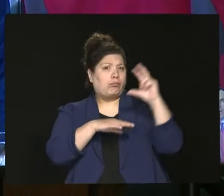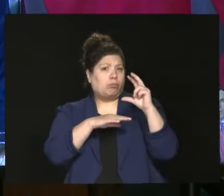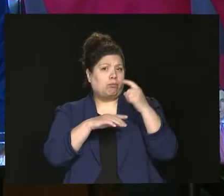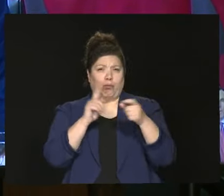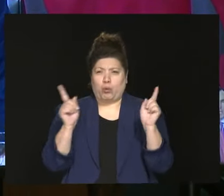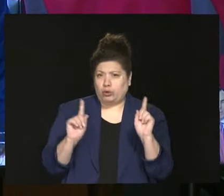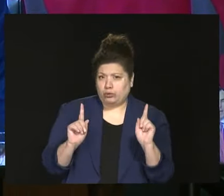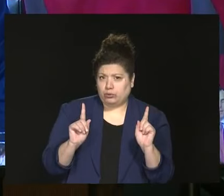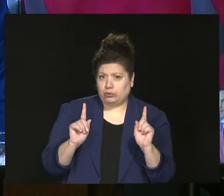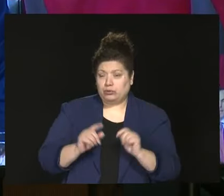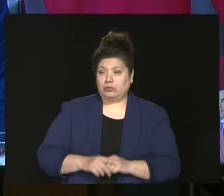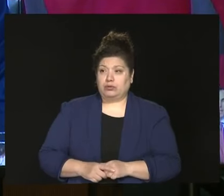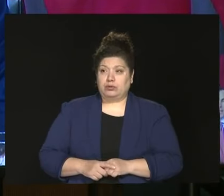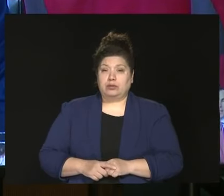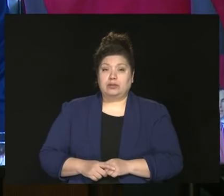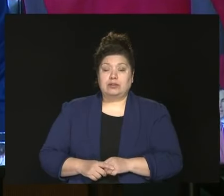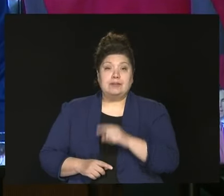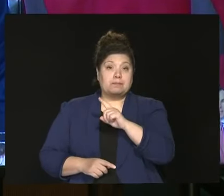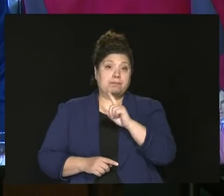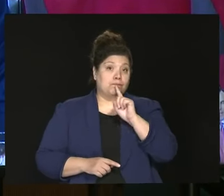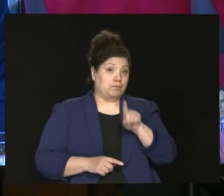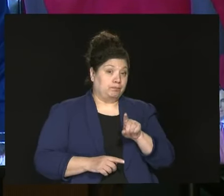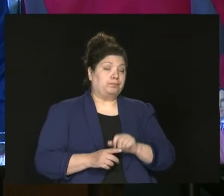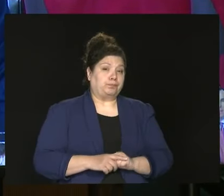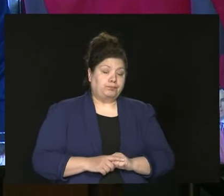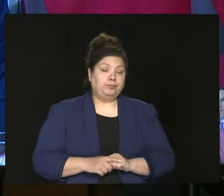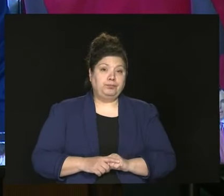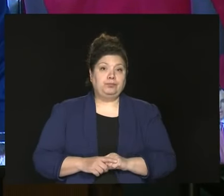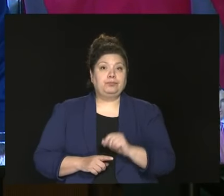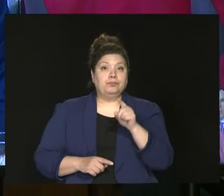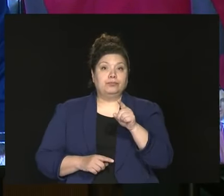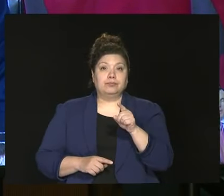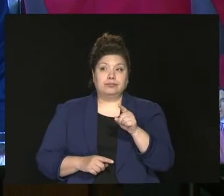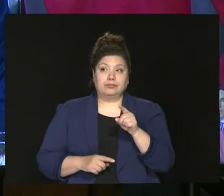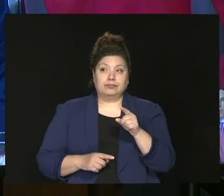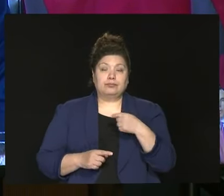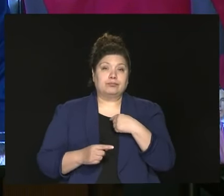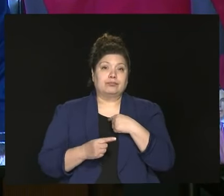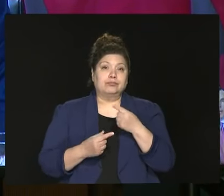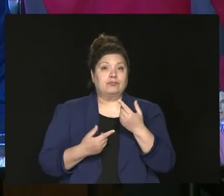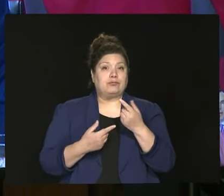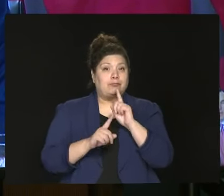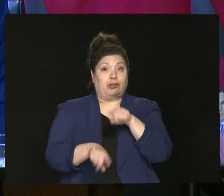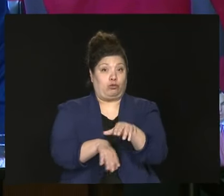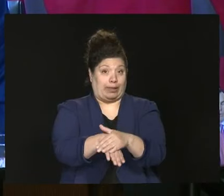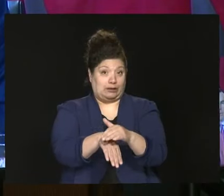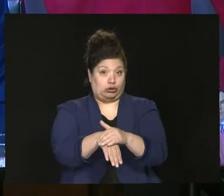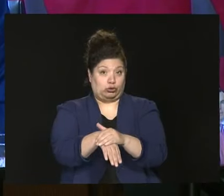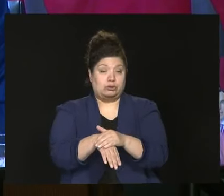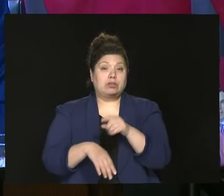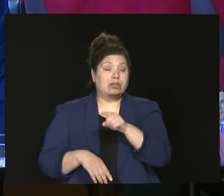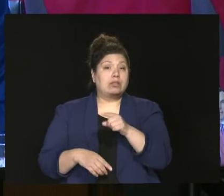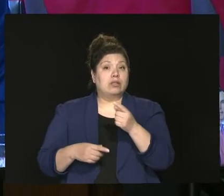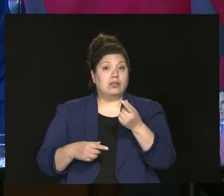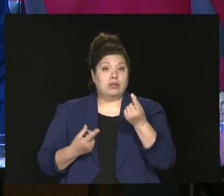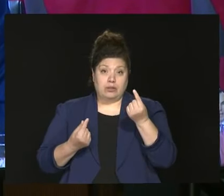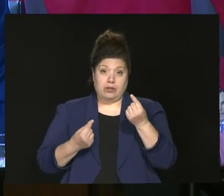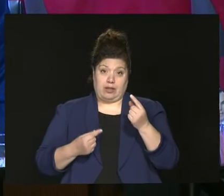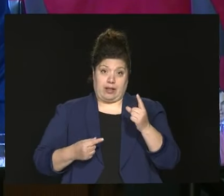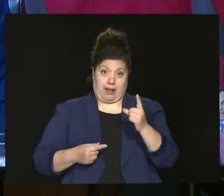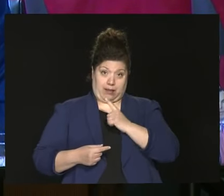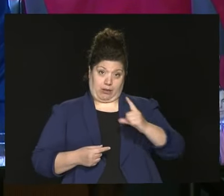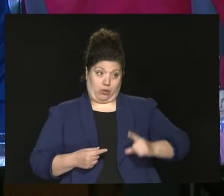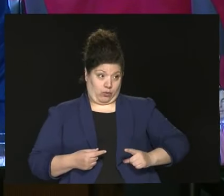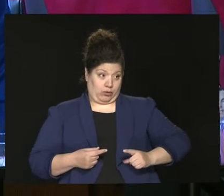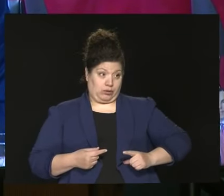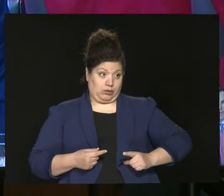you offered, I will answer. The tenant and the landlord will come to an agreement that the